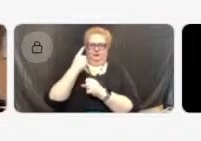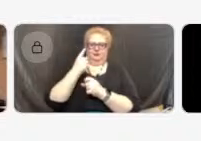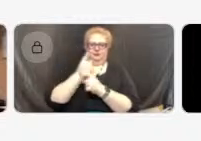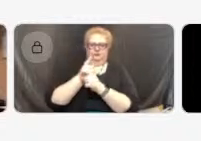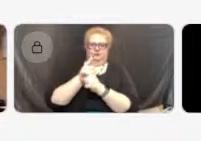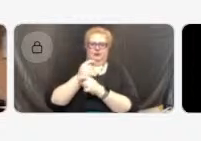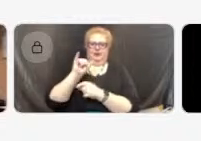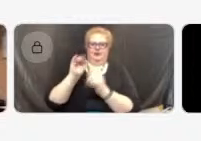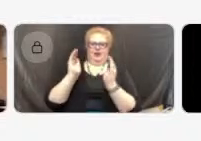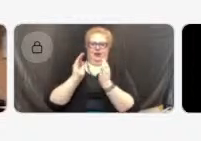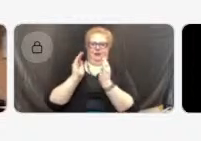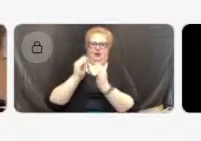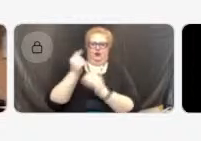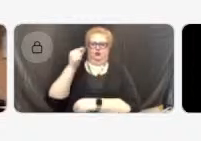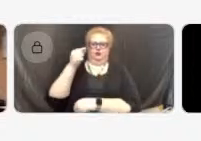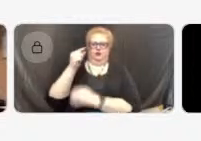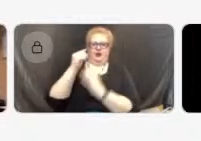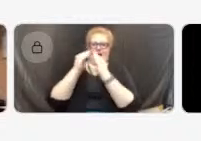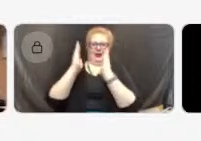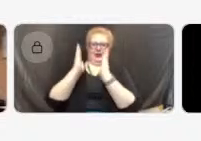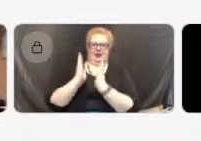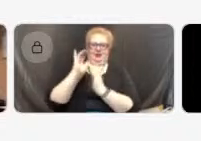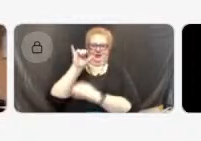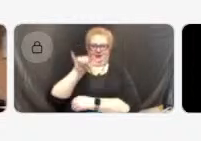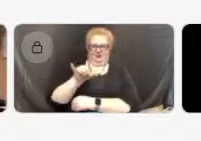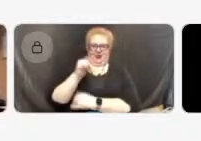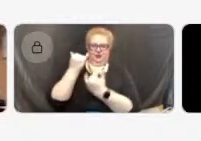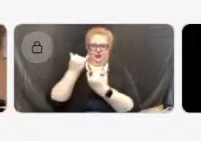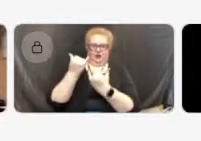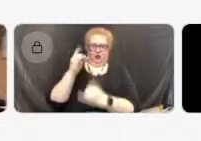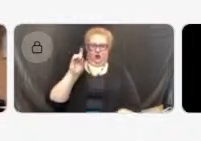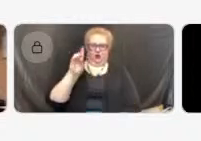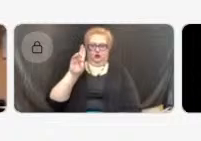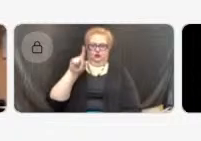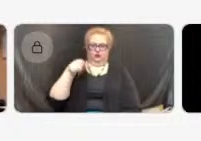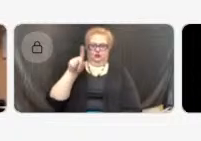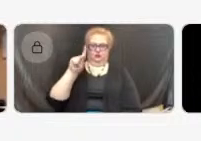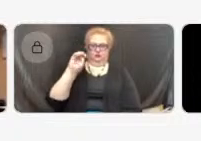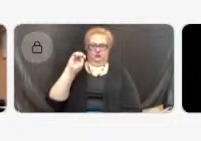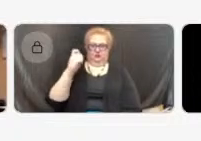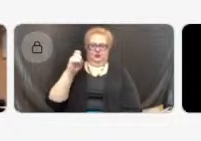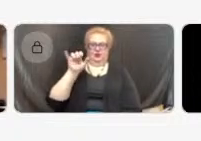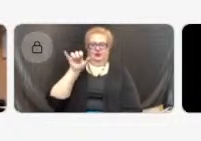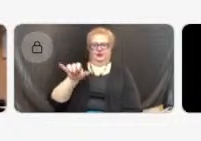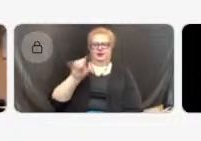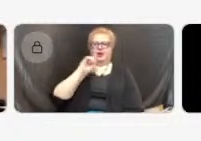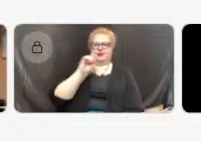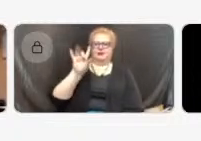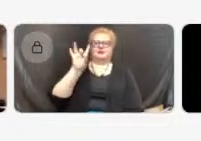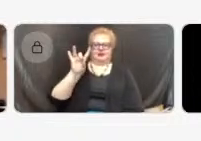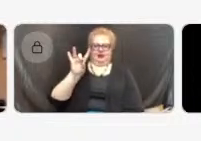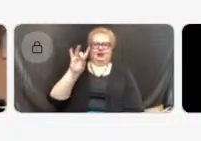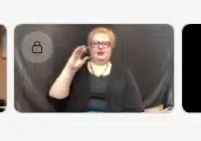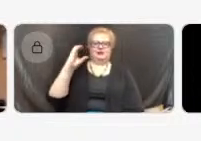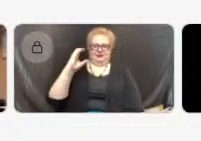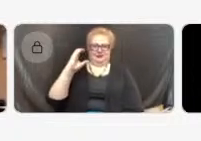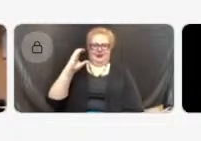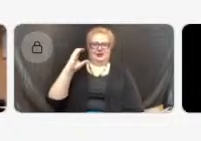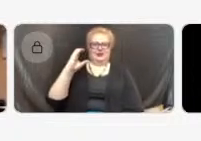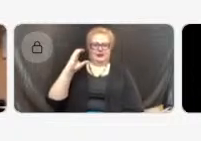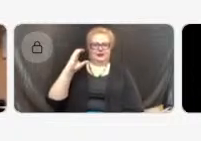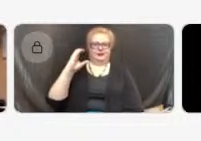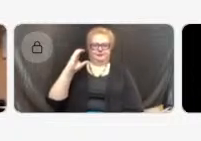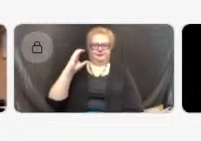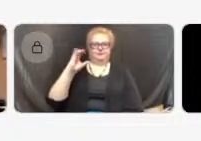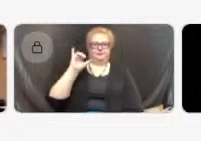green house, is that currently a duplex? That's currently 8C. That's 8C, okay.